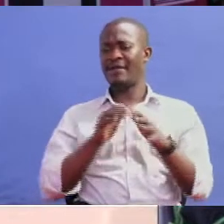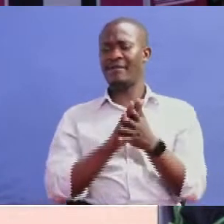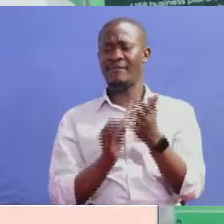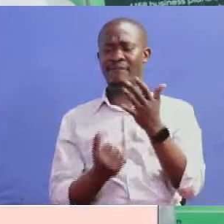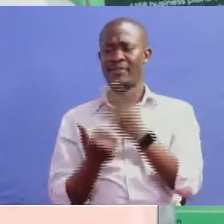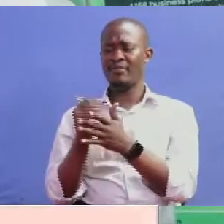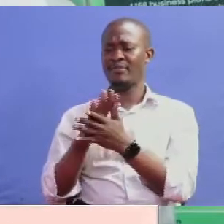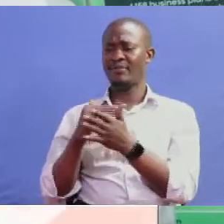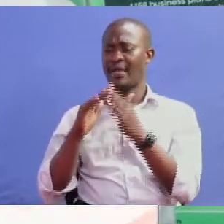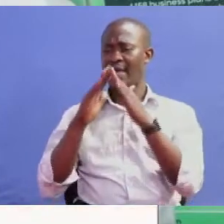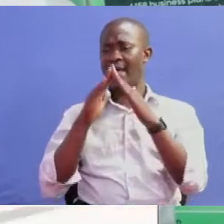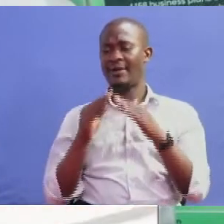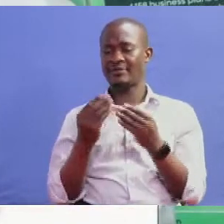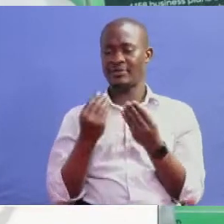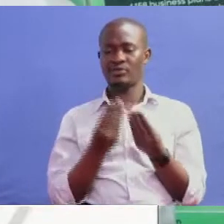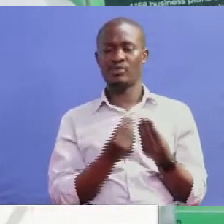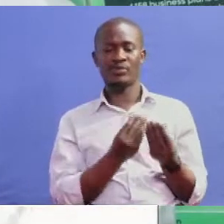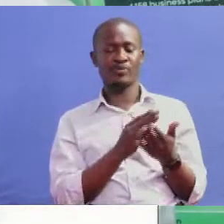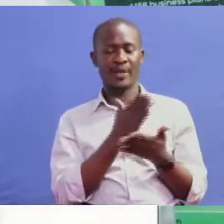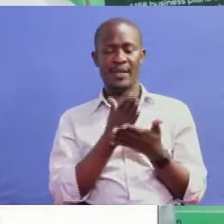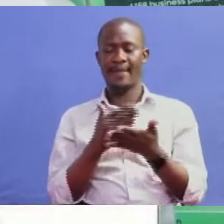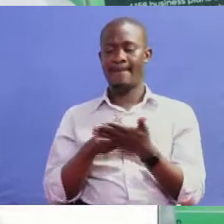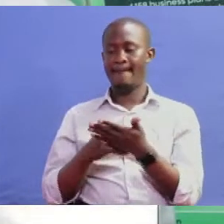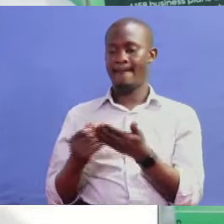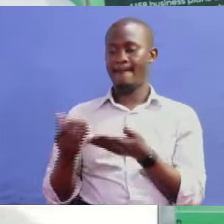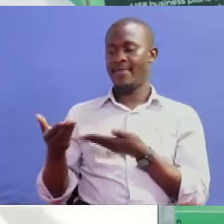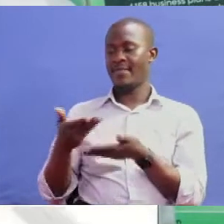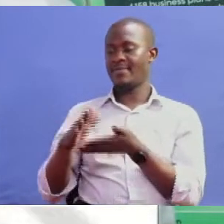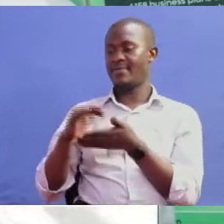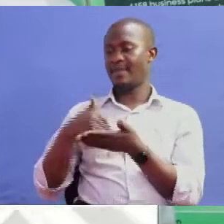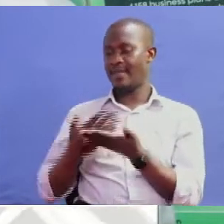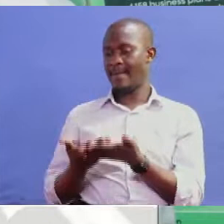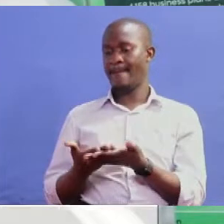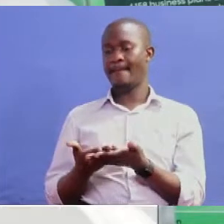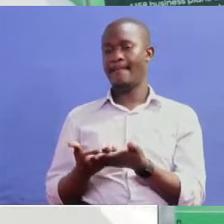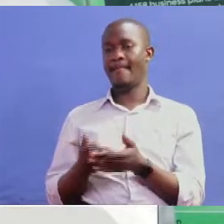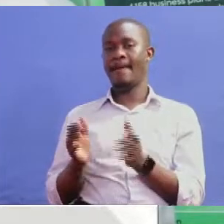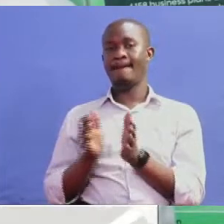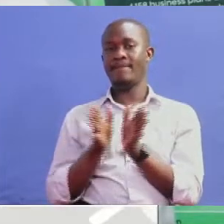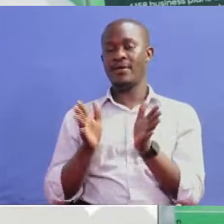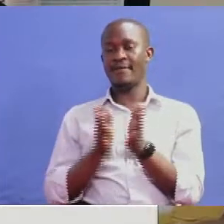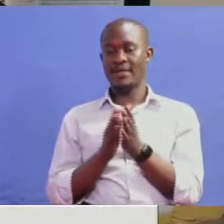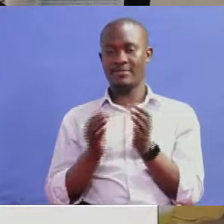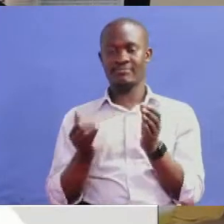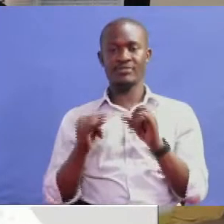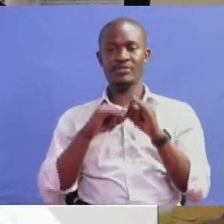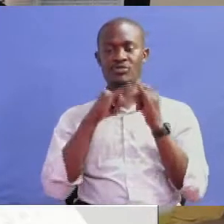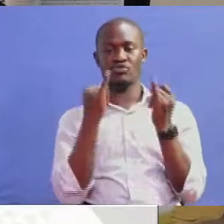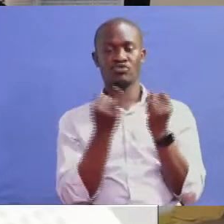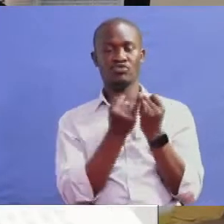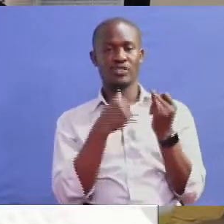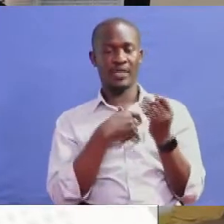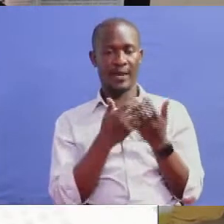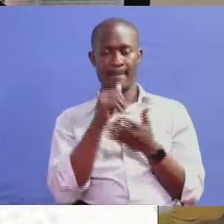production, housing, small and medium-sized enterprises, banks, public institutions, private sectors, and education.